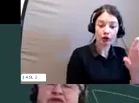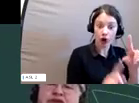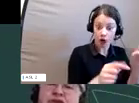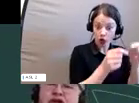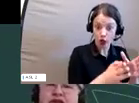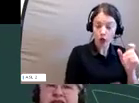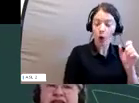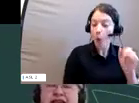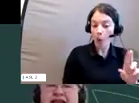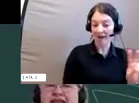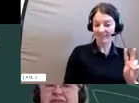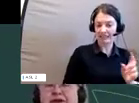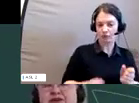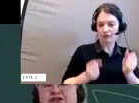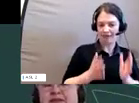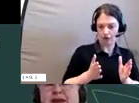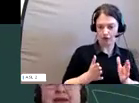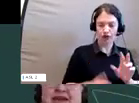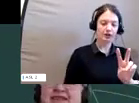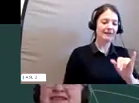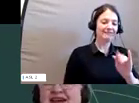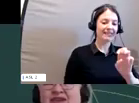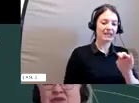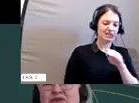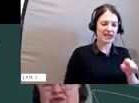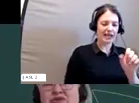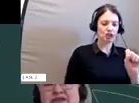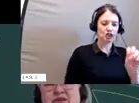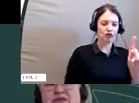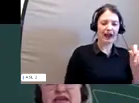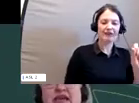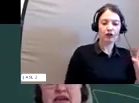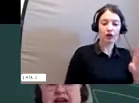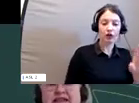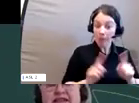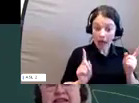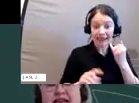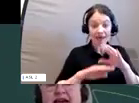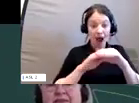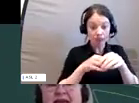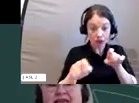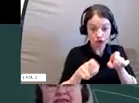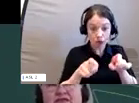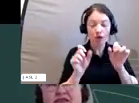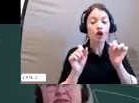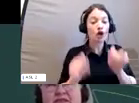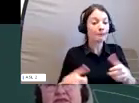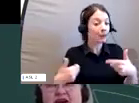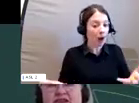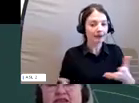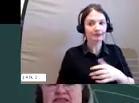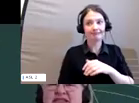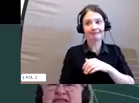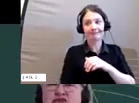But in coercive control, the perpetrator might be the son or the daughter or the carer. And the